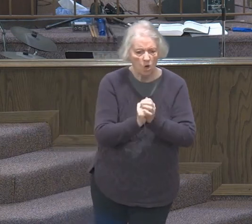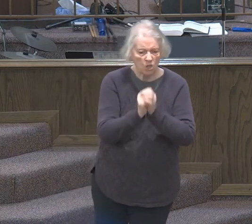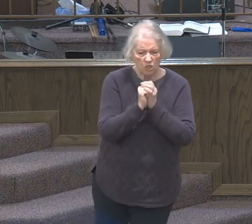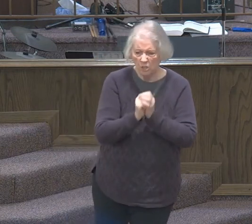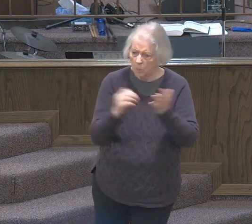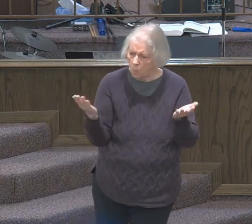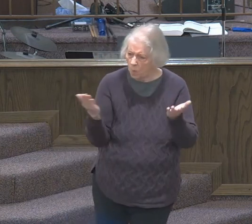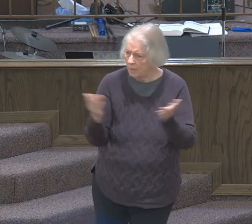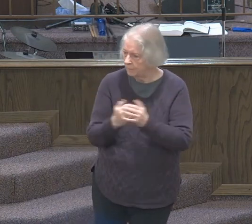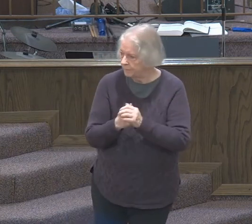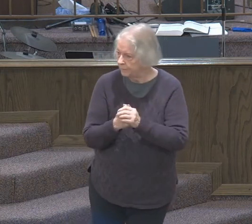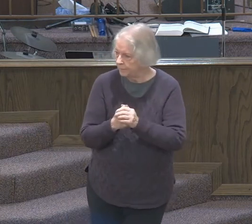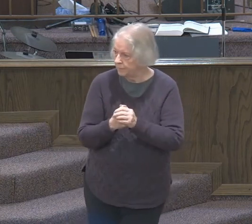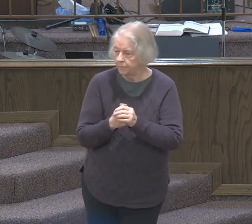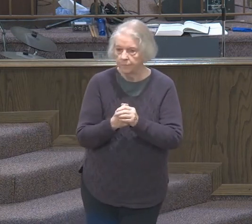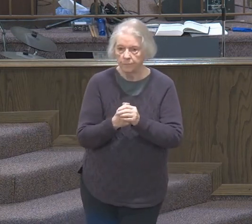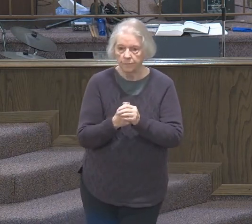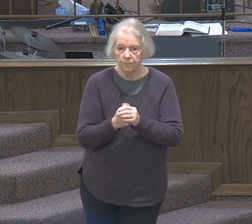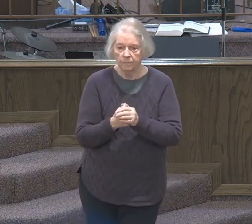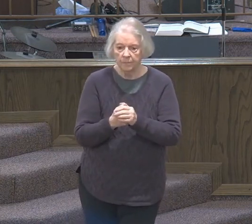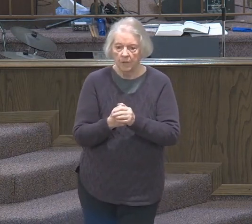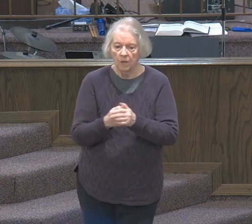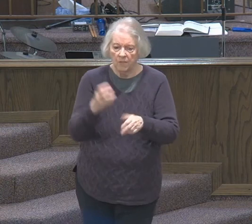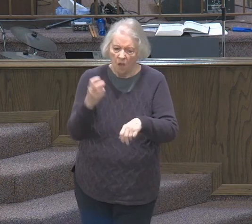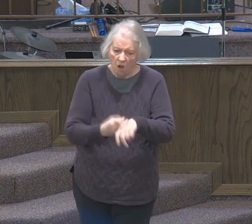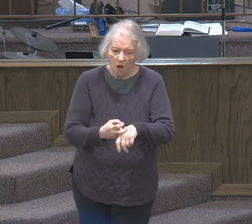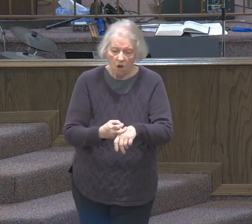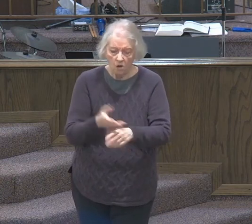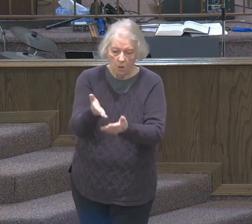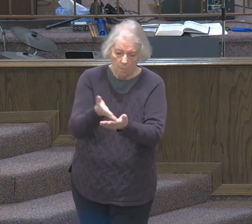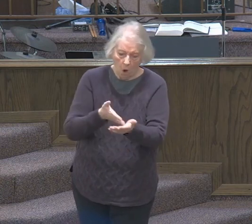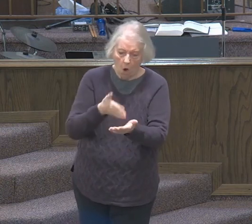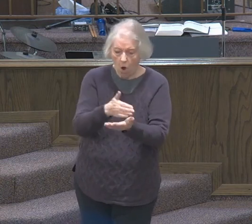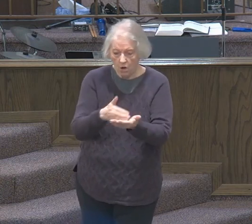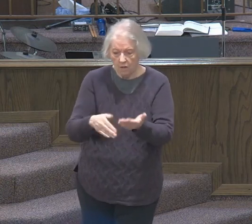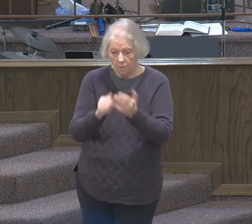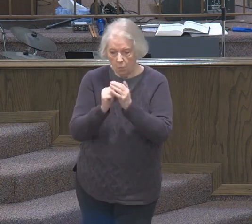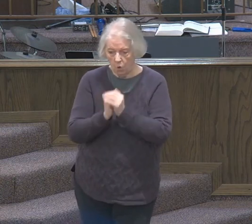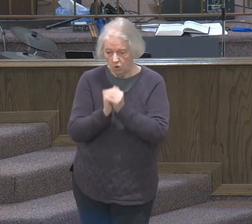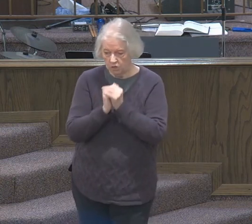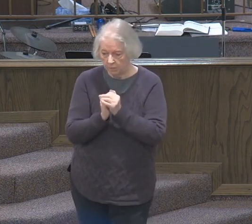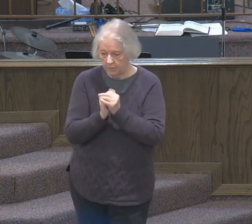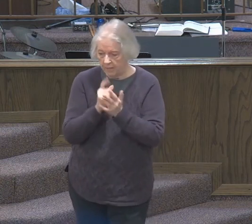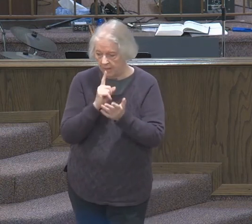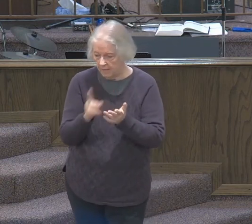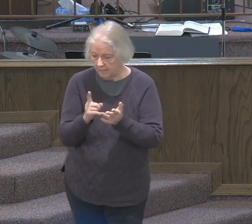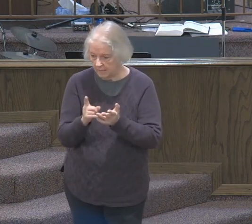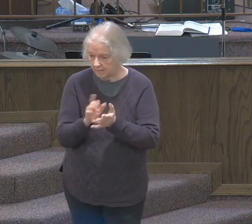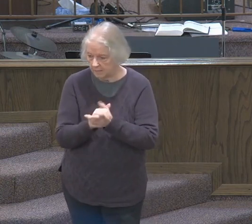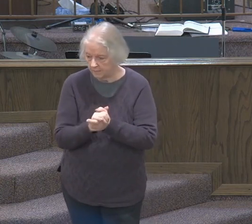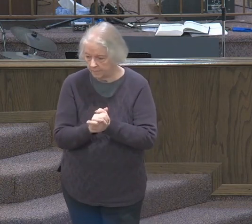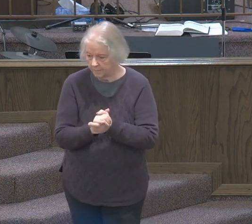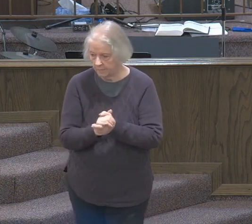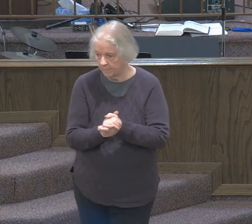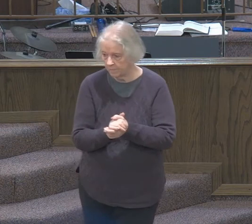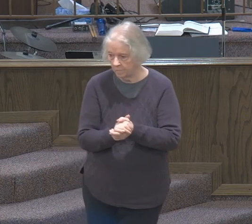like? The hard side of it, the hard side of it is this. I hope this is the